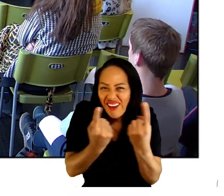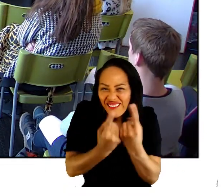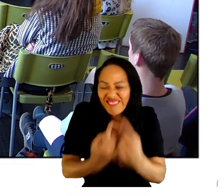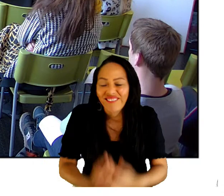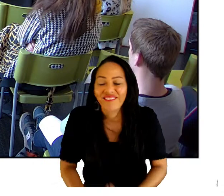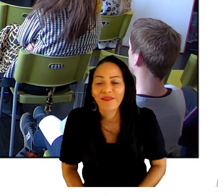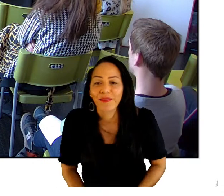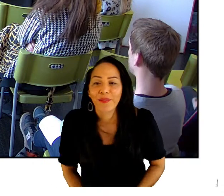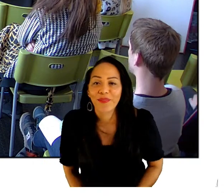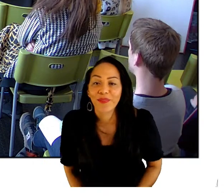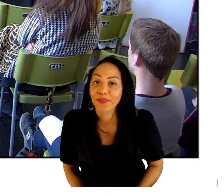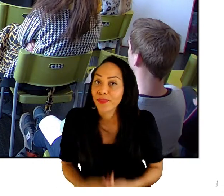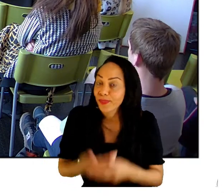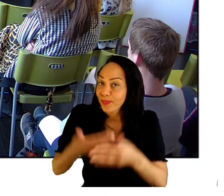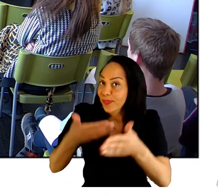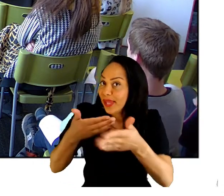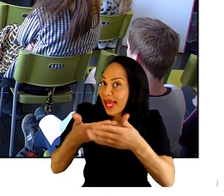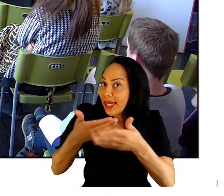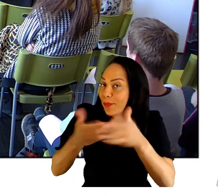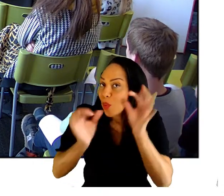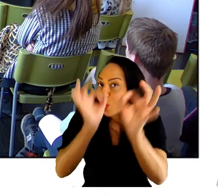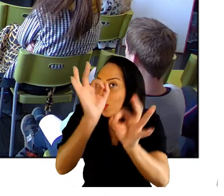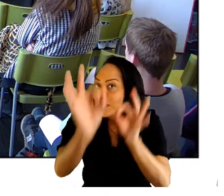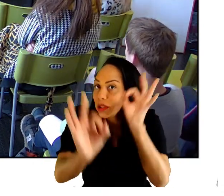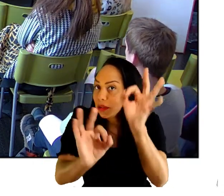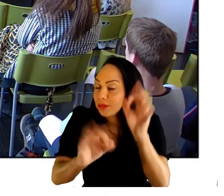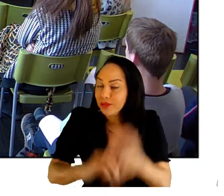more questions?